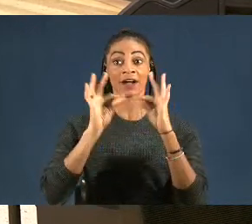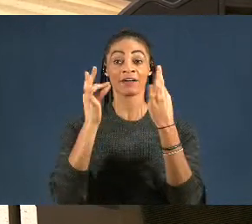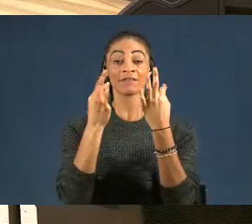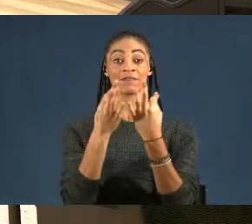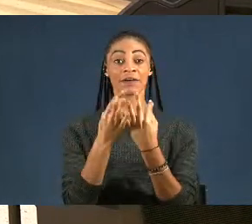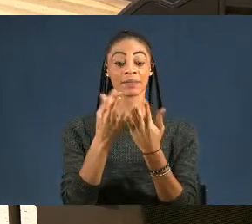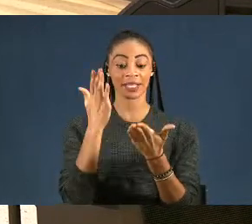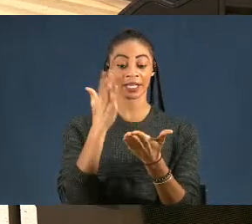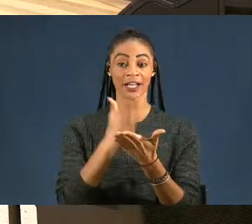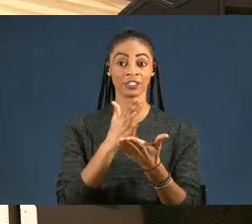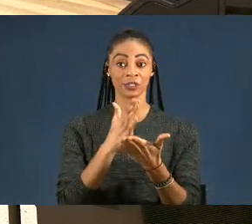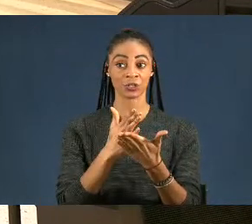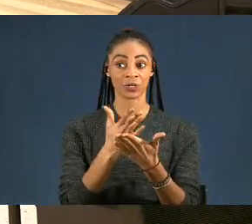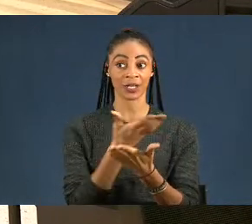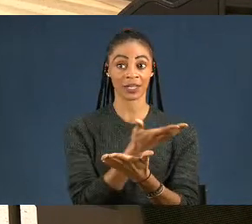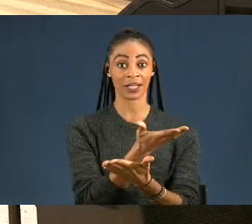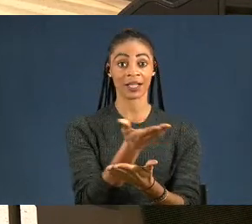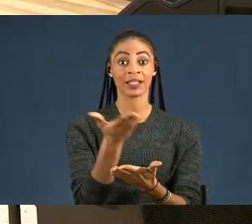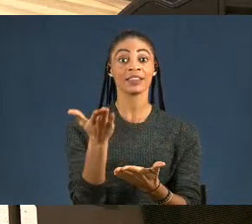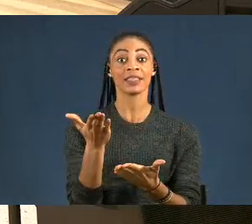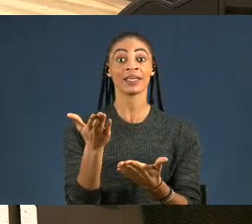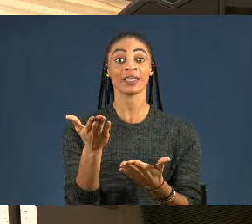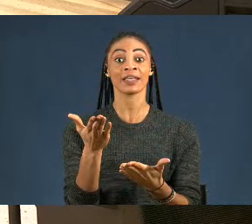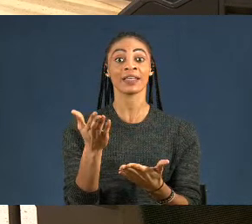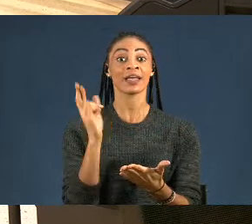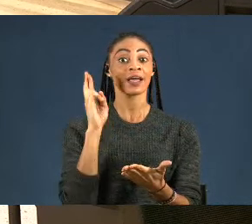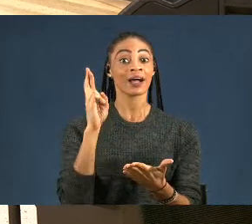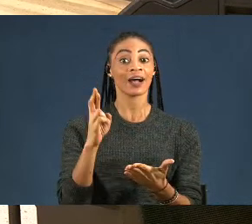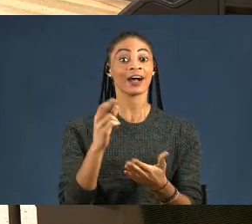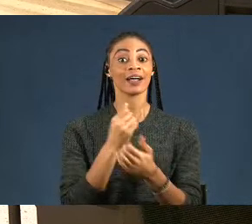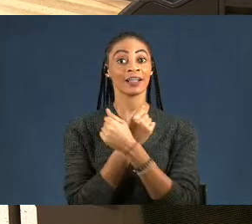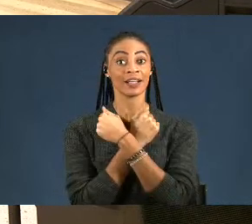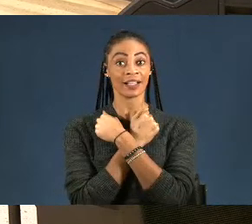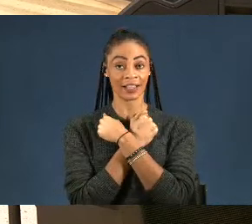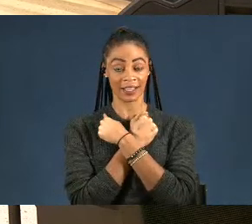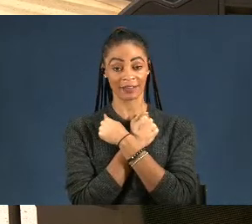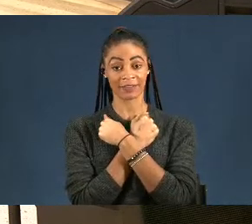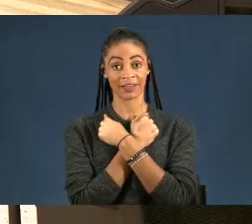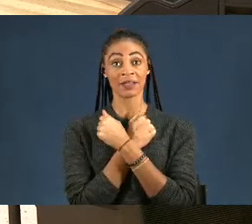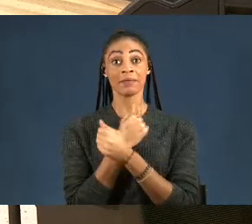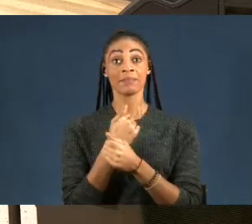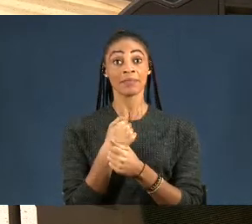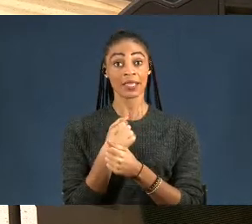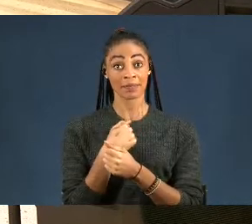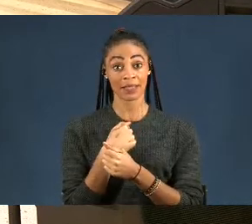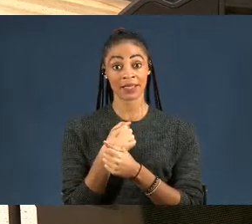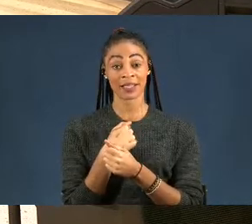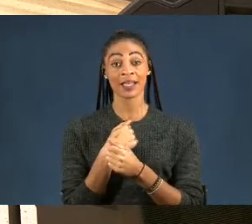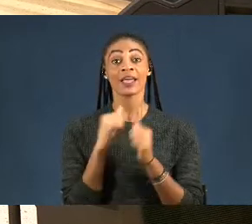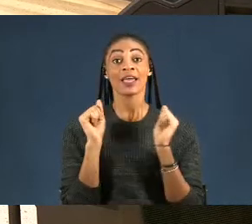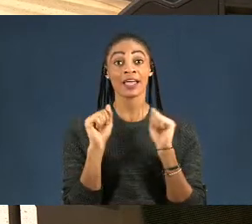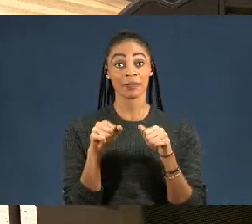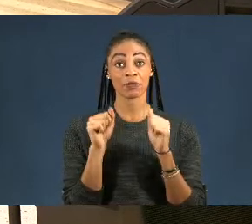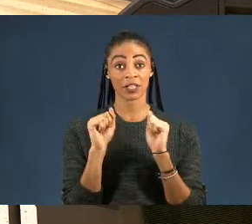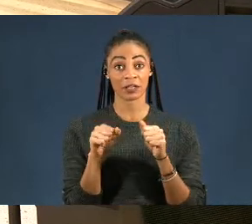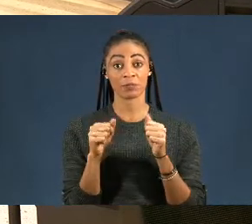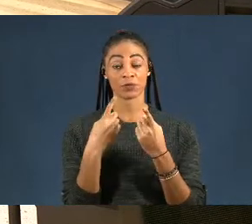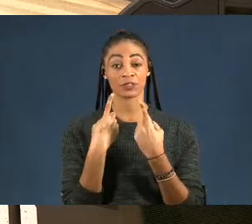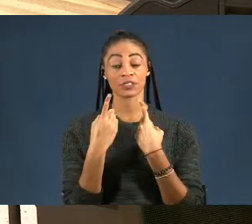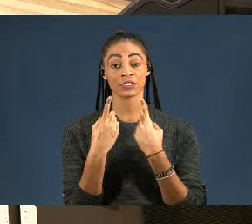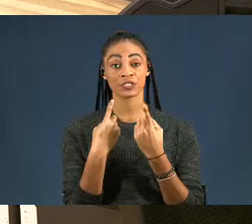By the way, I have permission to speak this as a family pastor. I have permission to speak